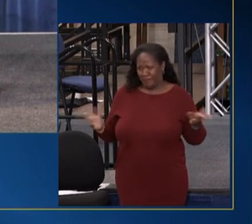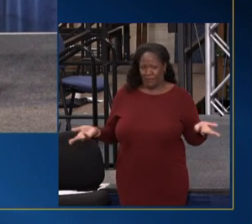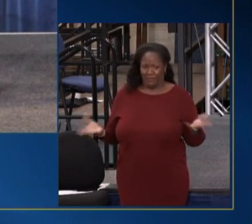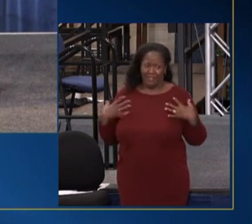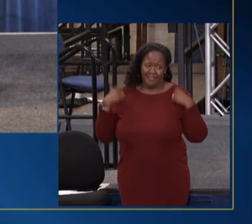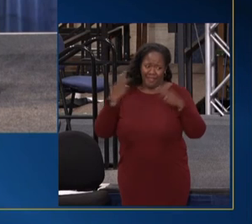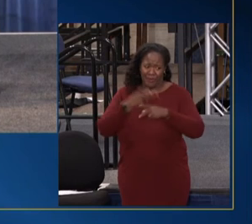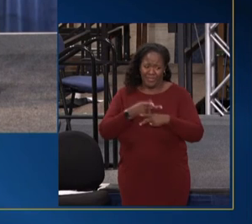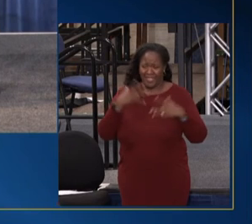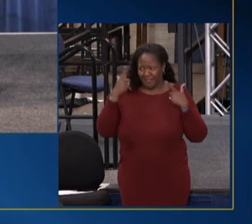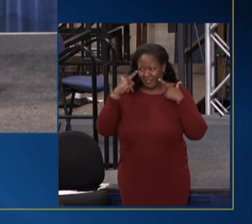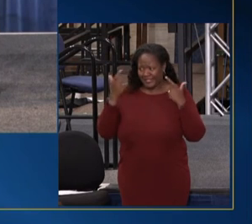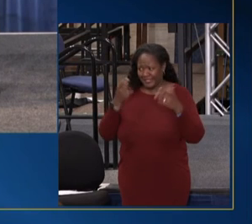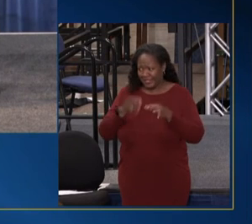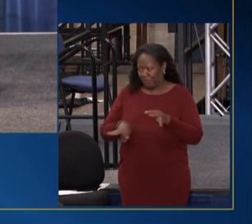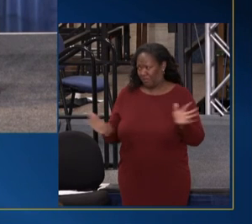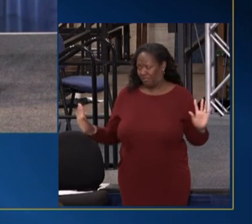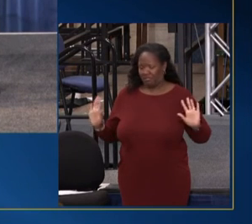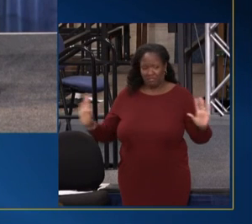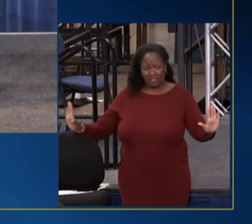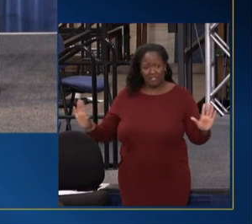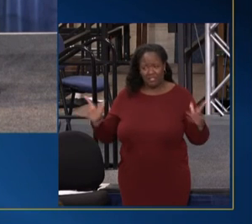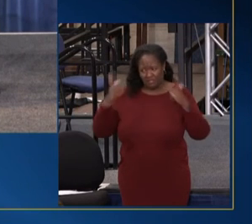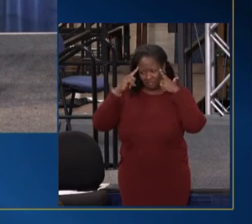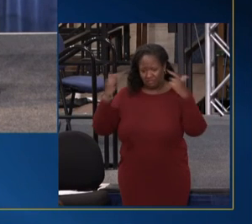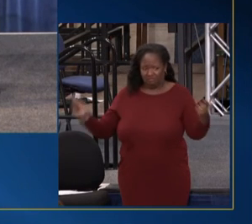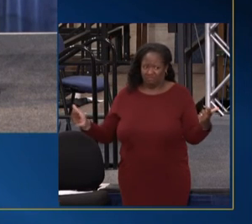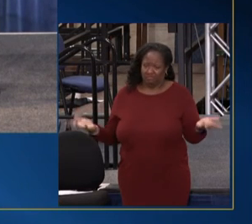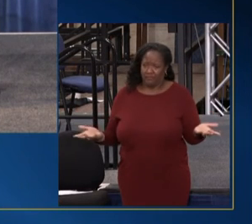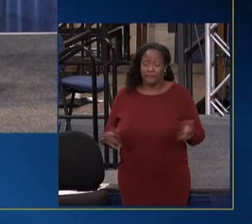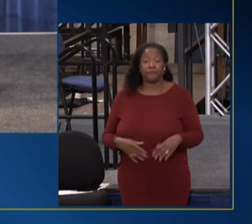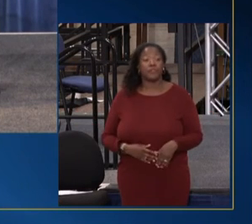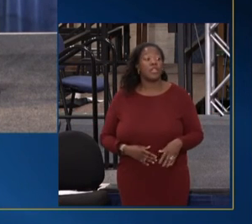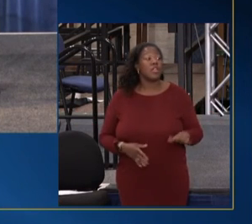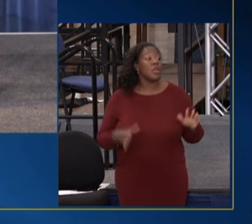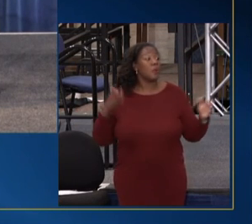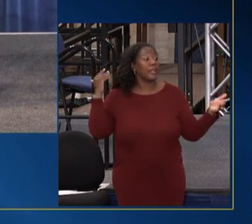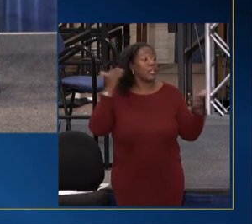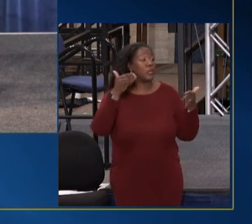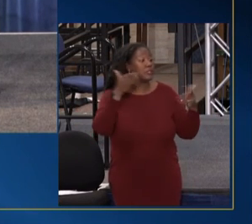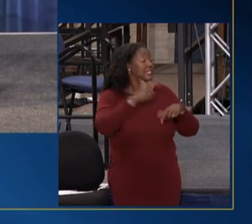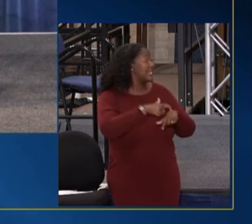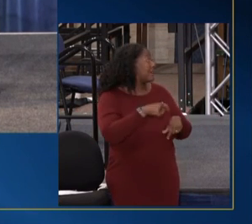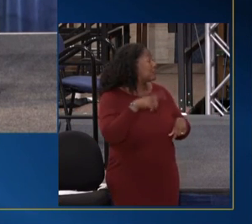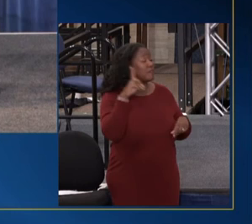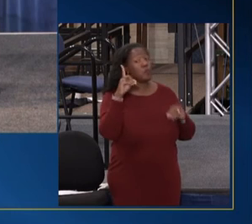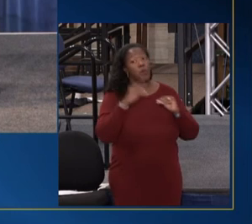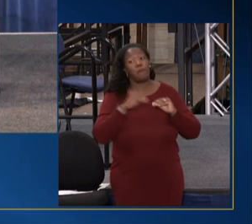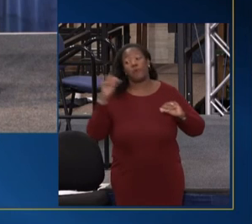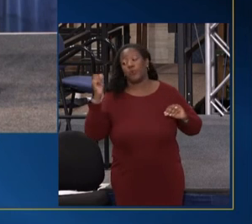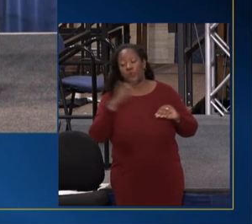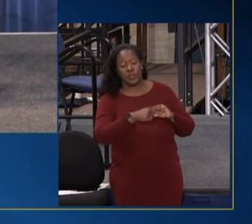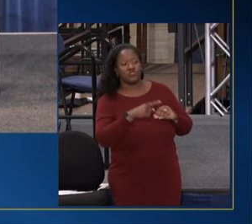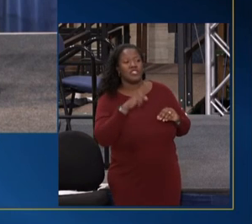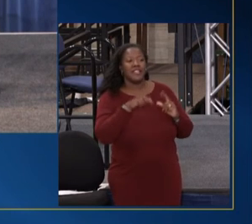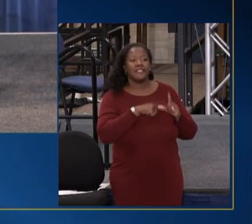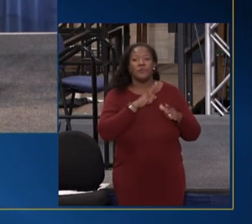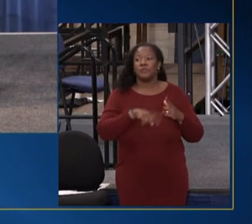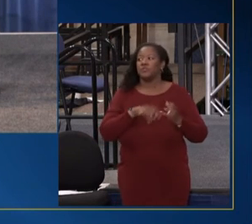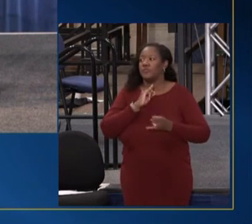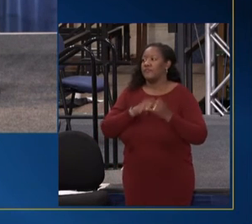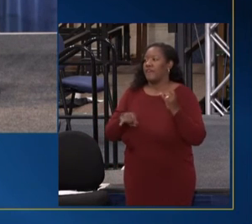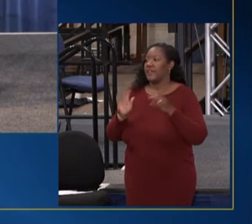healthcare. So I think we're getting close to time. So I'm going to go ahead and do one more question, and then we can just do quick final